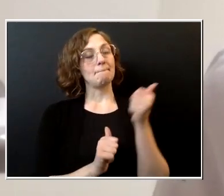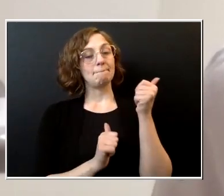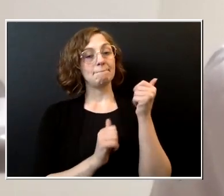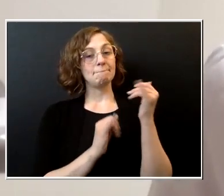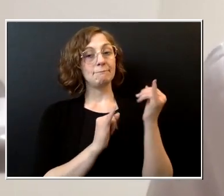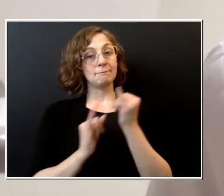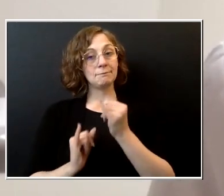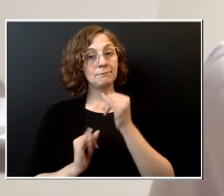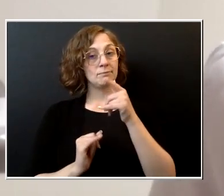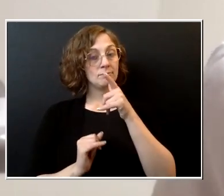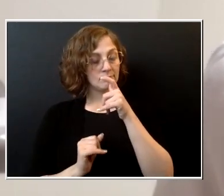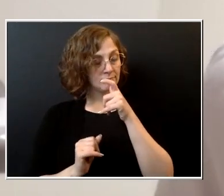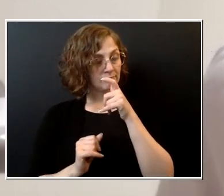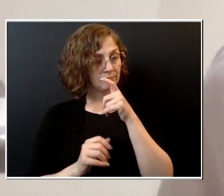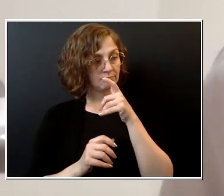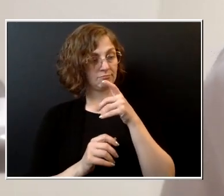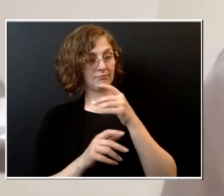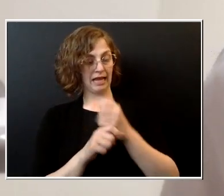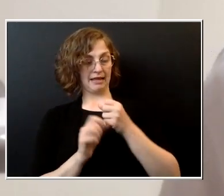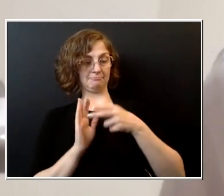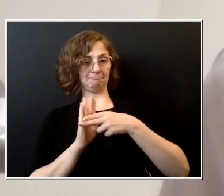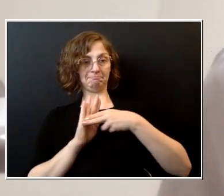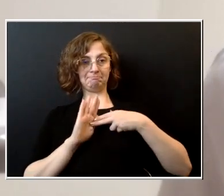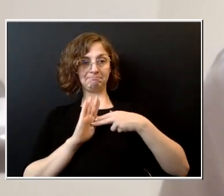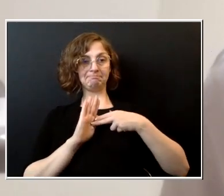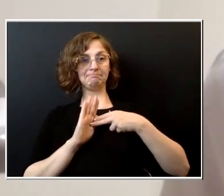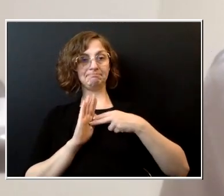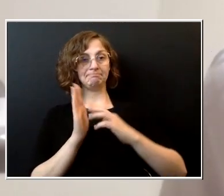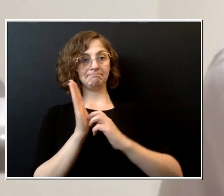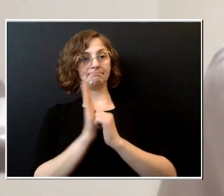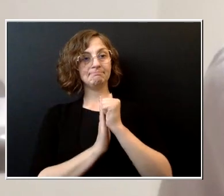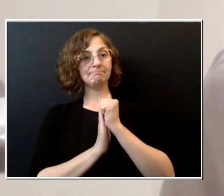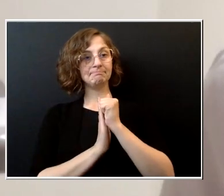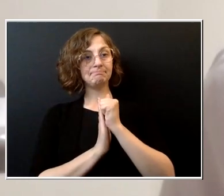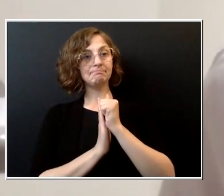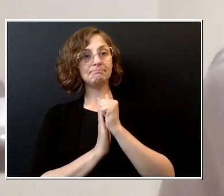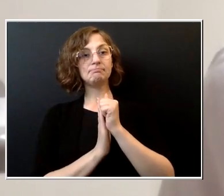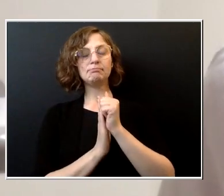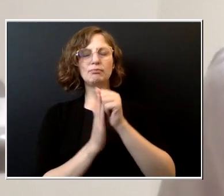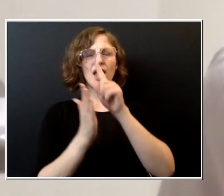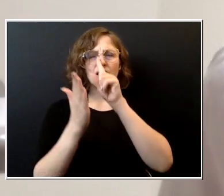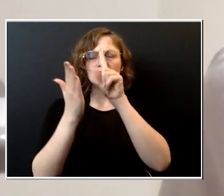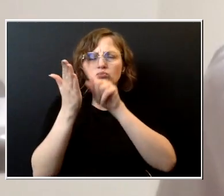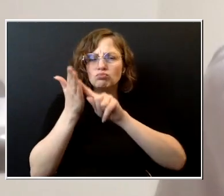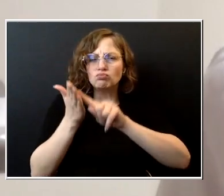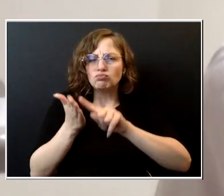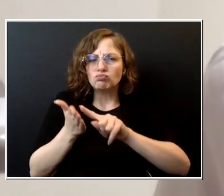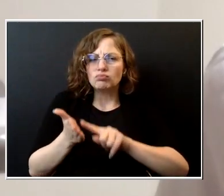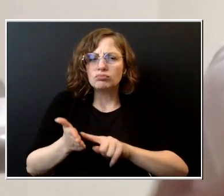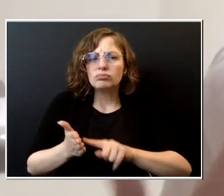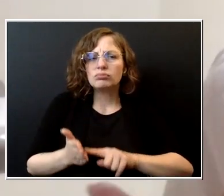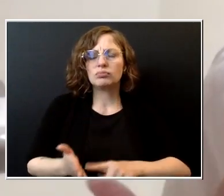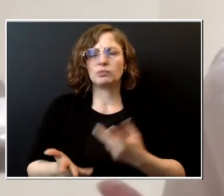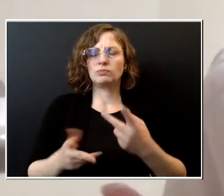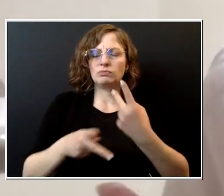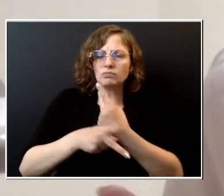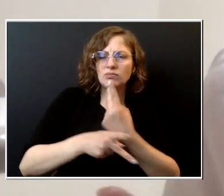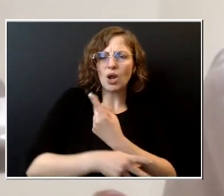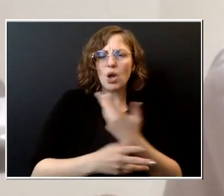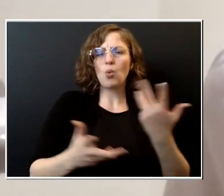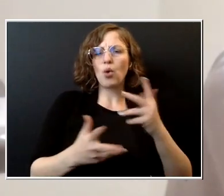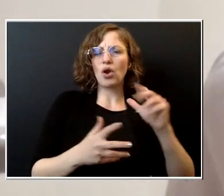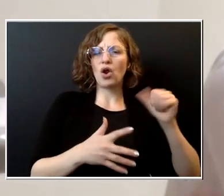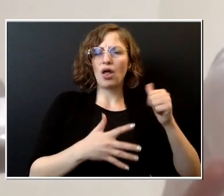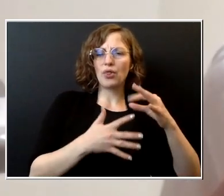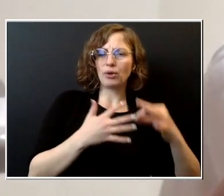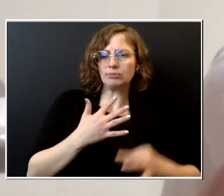cancer do their due diligence and they look into alternatives, but the end goal on both sides